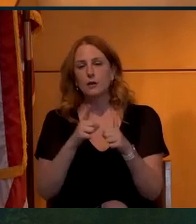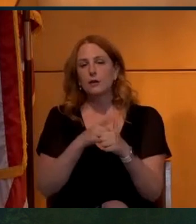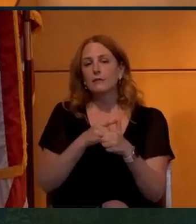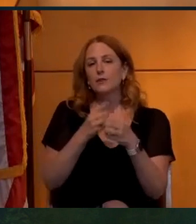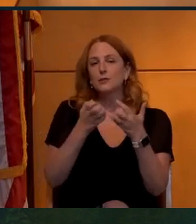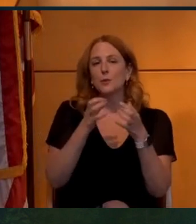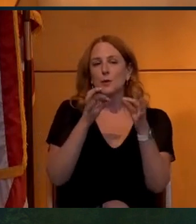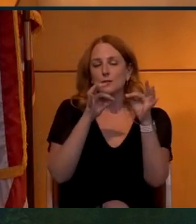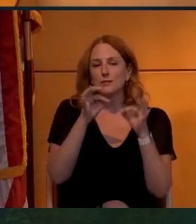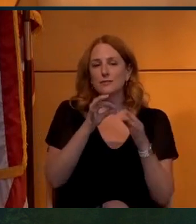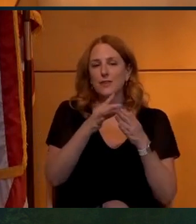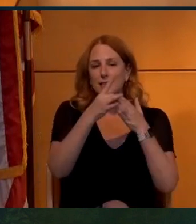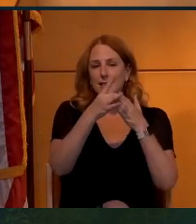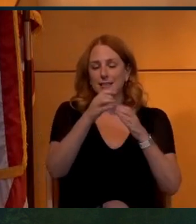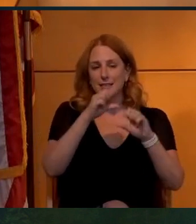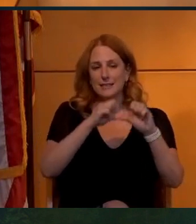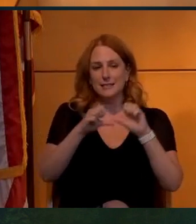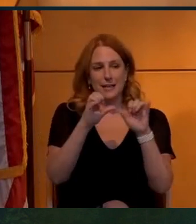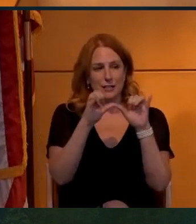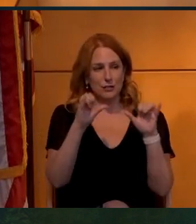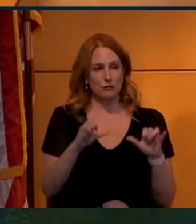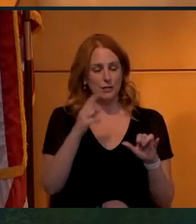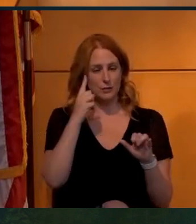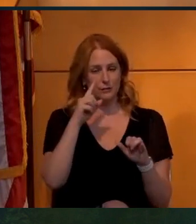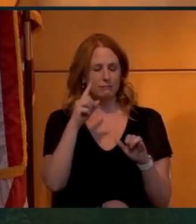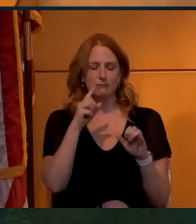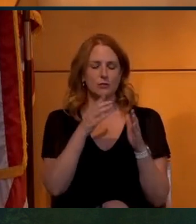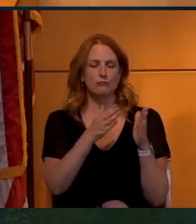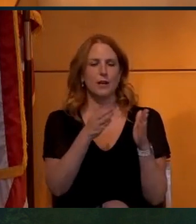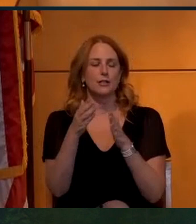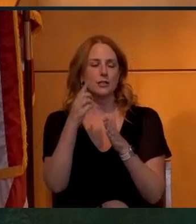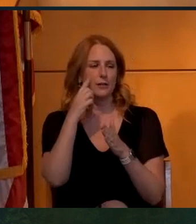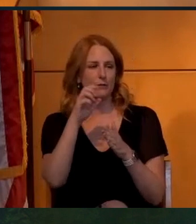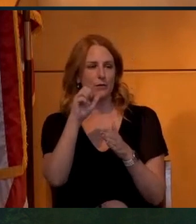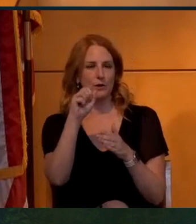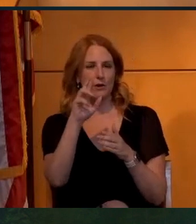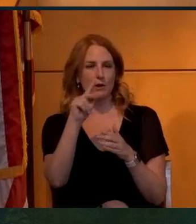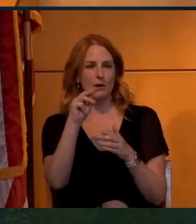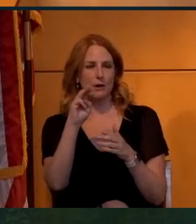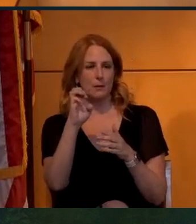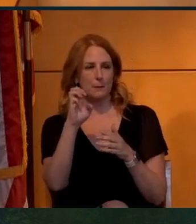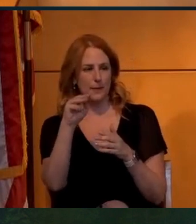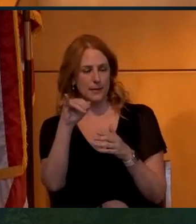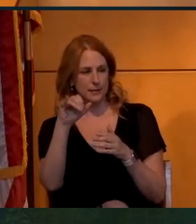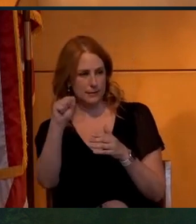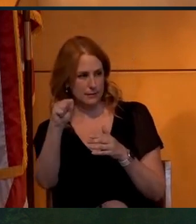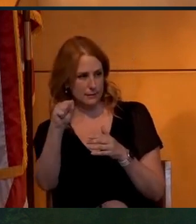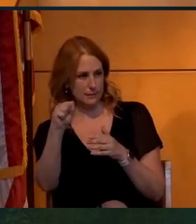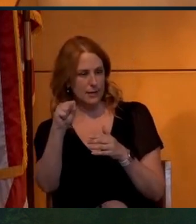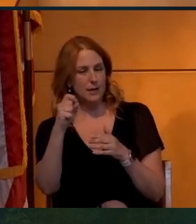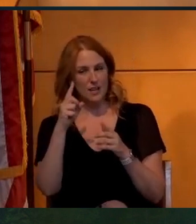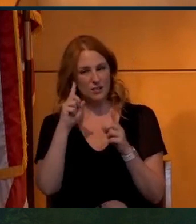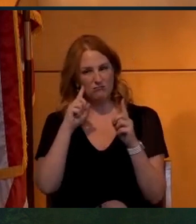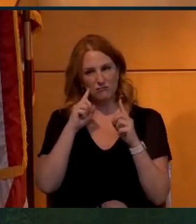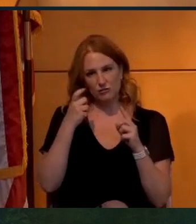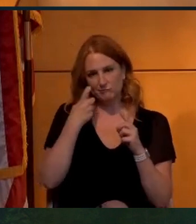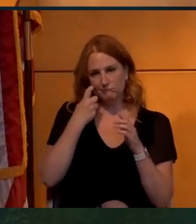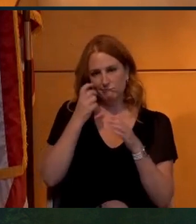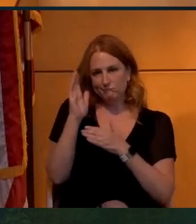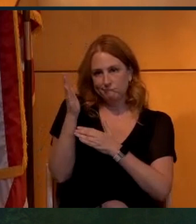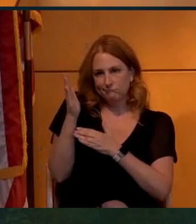define and lead the science strategy for Artemis and for the Moon to Mars architecture, which you just heard Jake and Sarah talk a lot